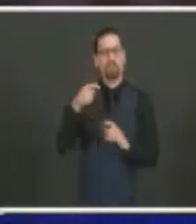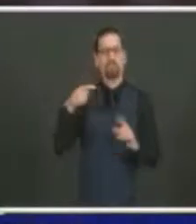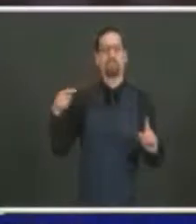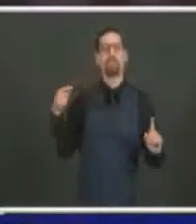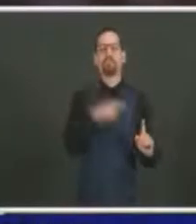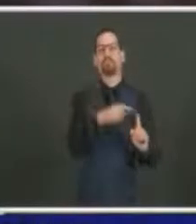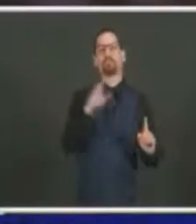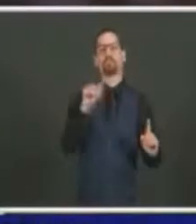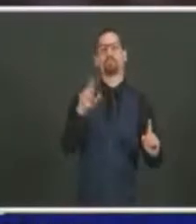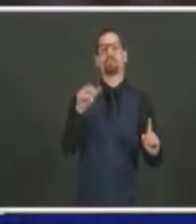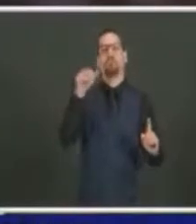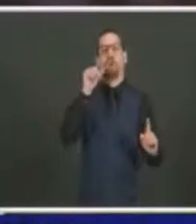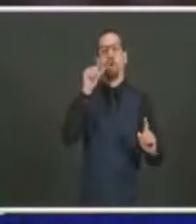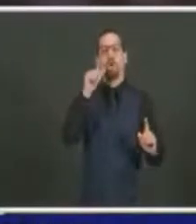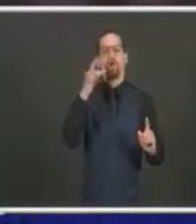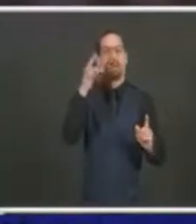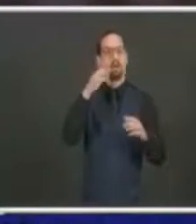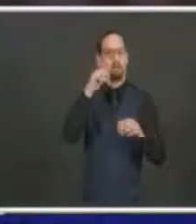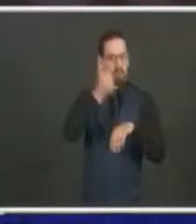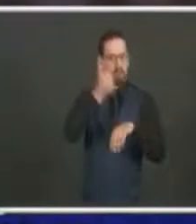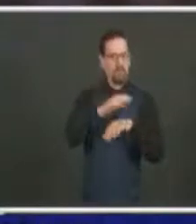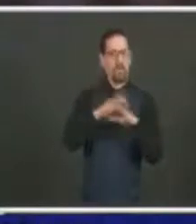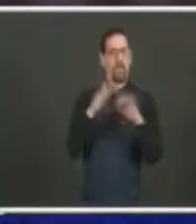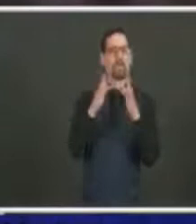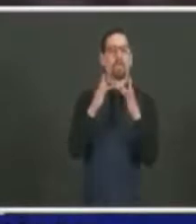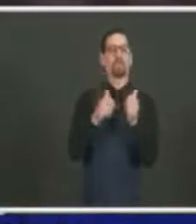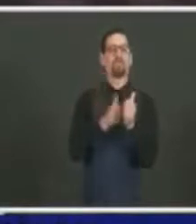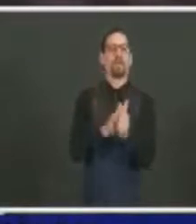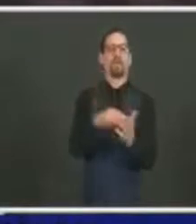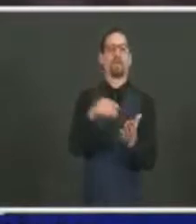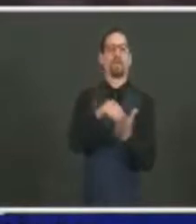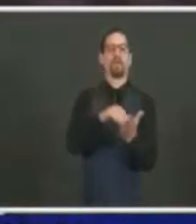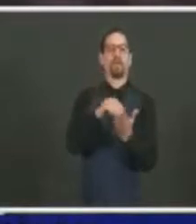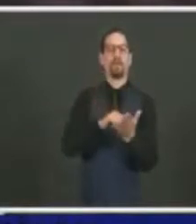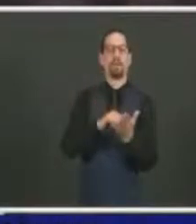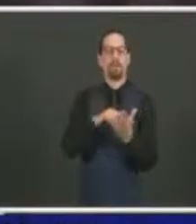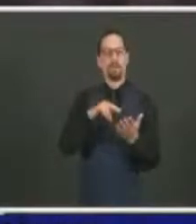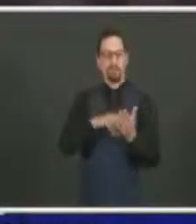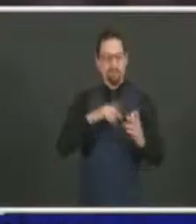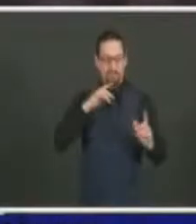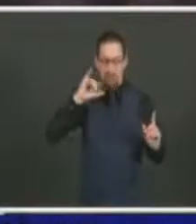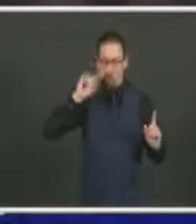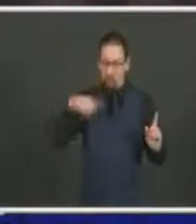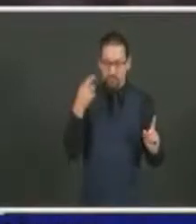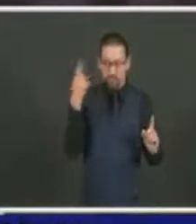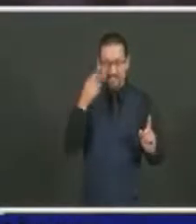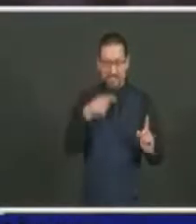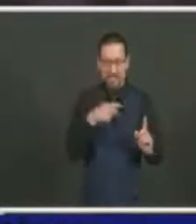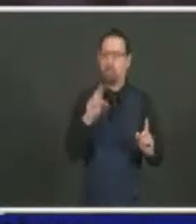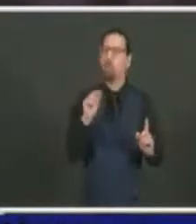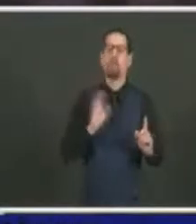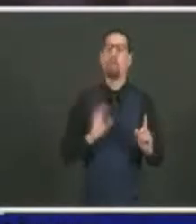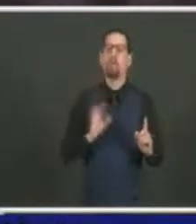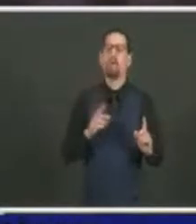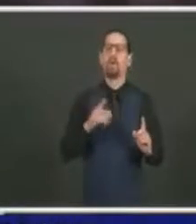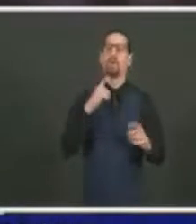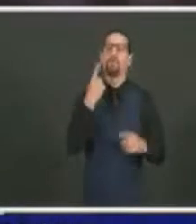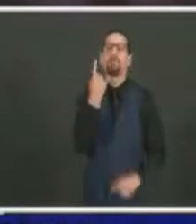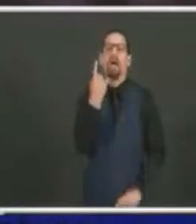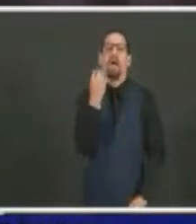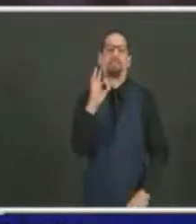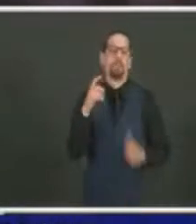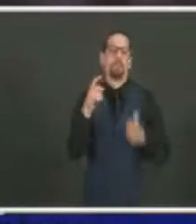episodes. It doesn't mean that's the only factor, which is why I'm hedging a little, but they feel pretty confident from their contact tracing that that's what it came